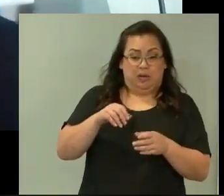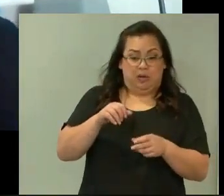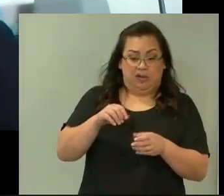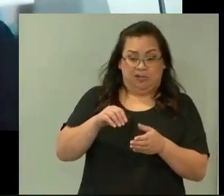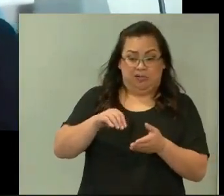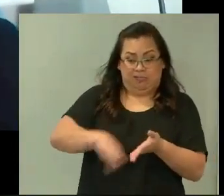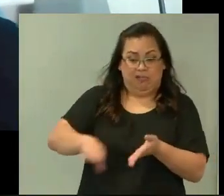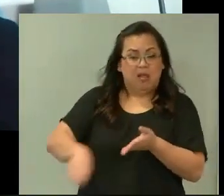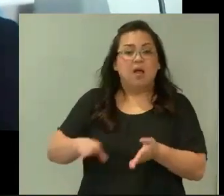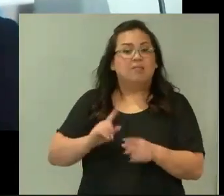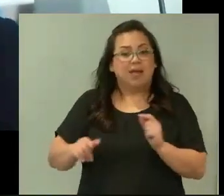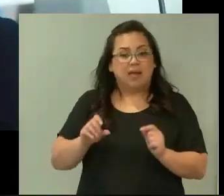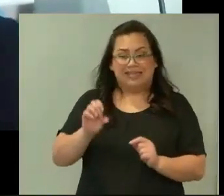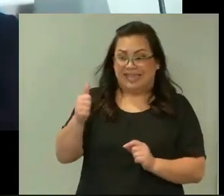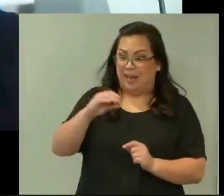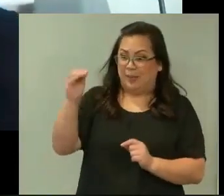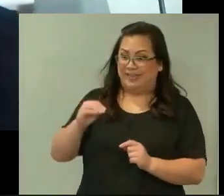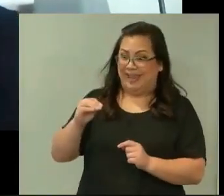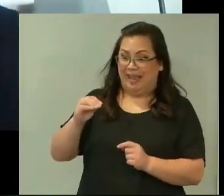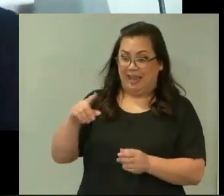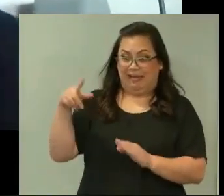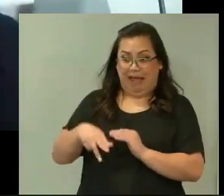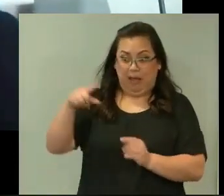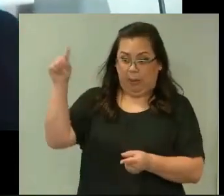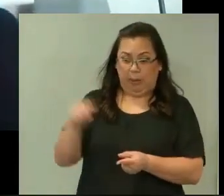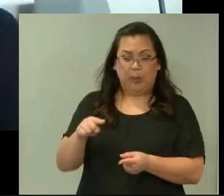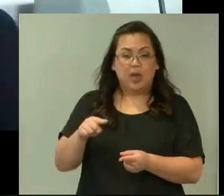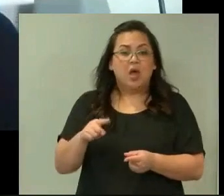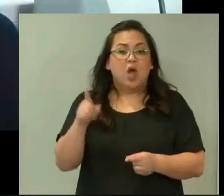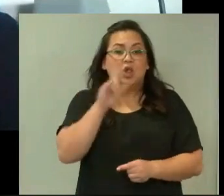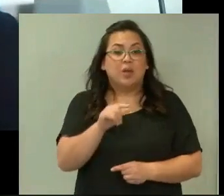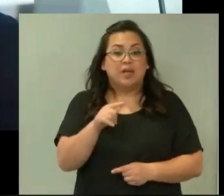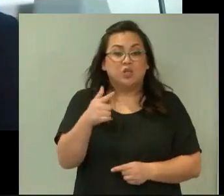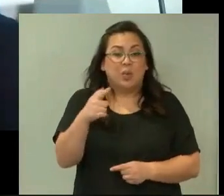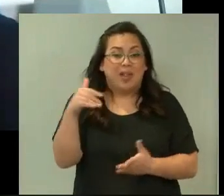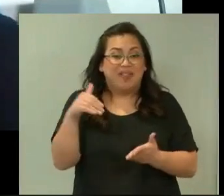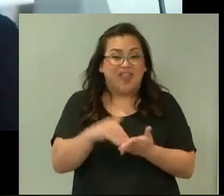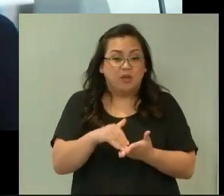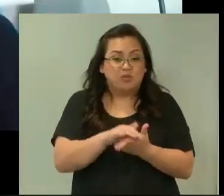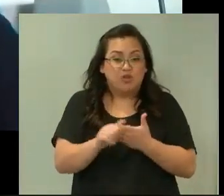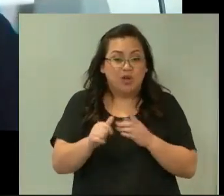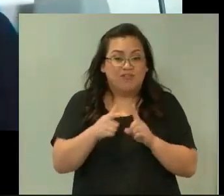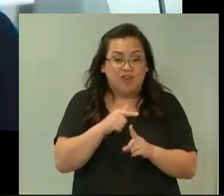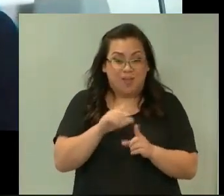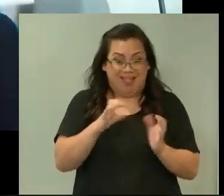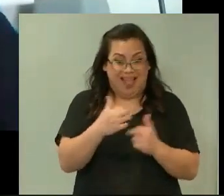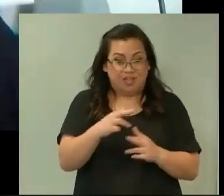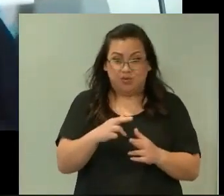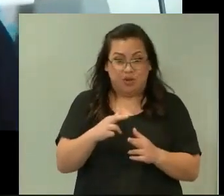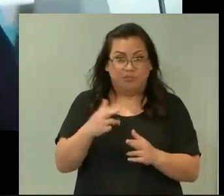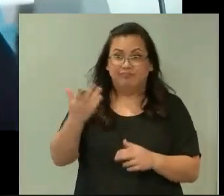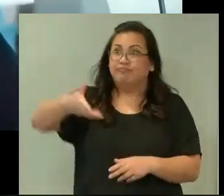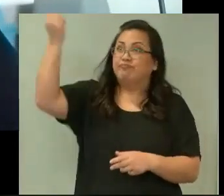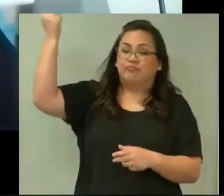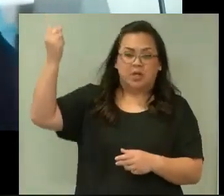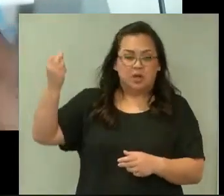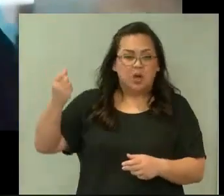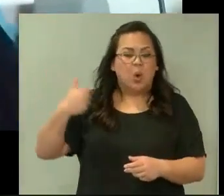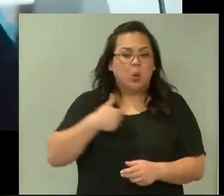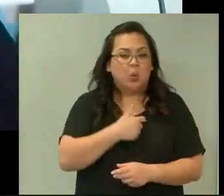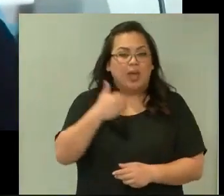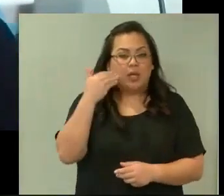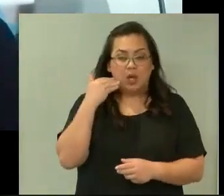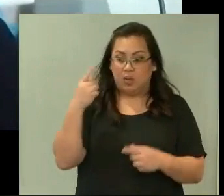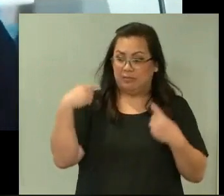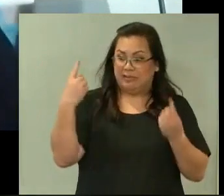cut, this is what it looks like in the classroom. It looks like $21,000 from our classroom taken. And we know that